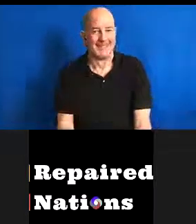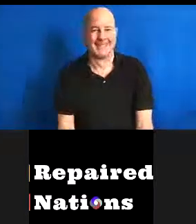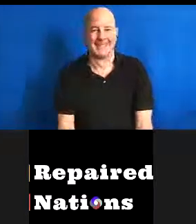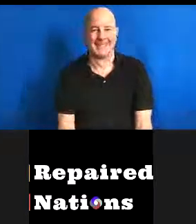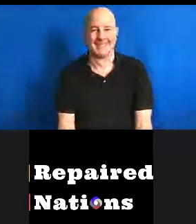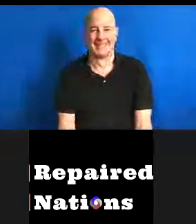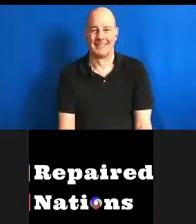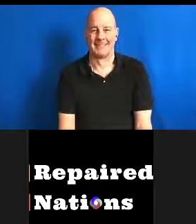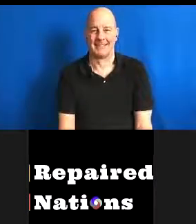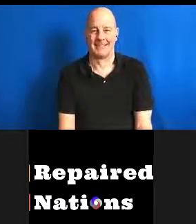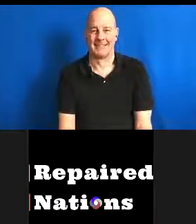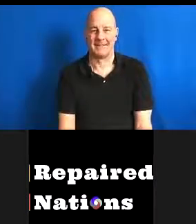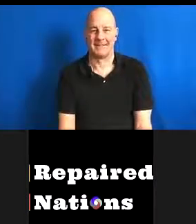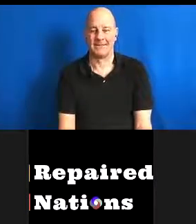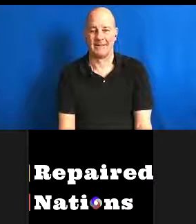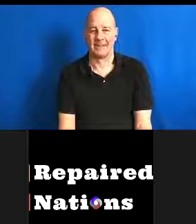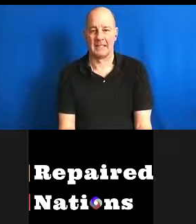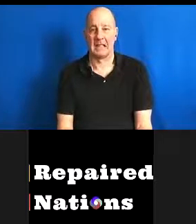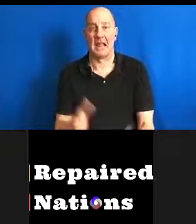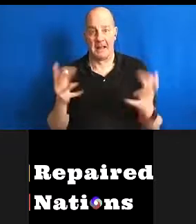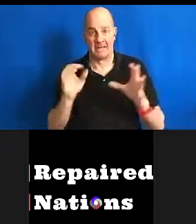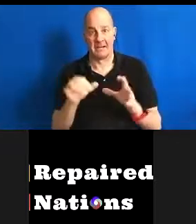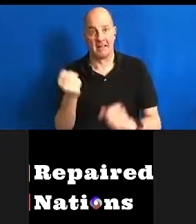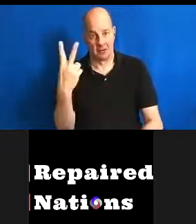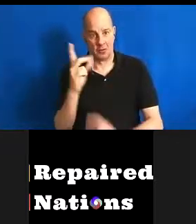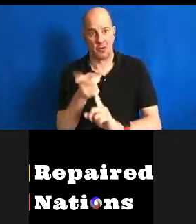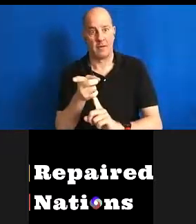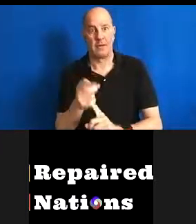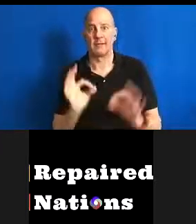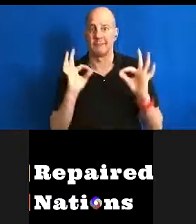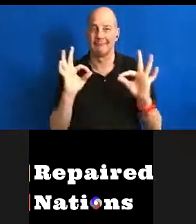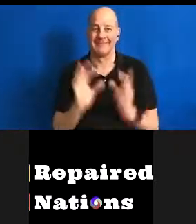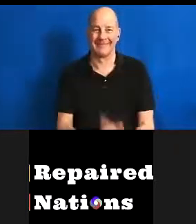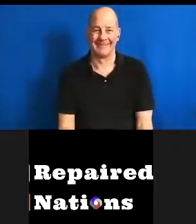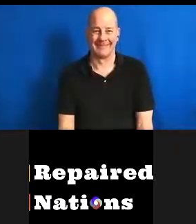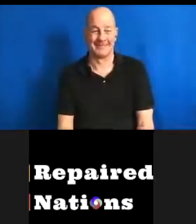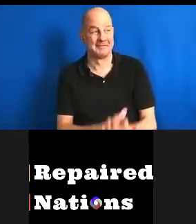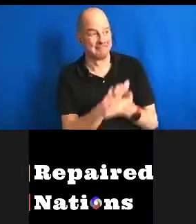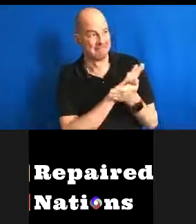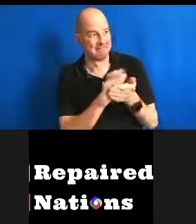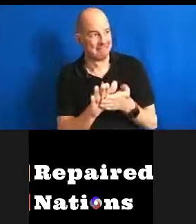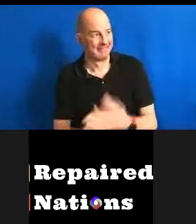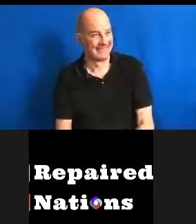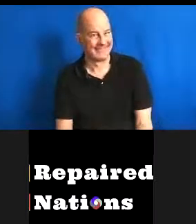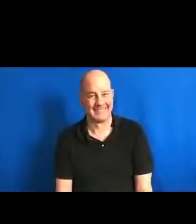And I surprisingly got through that in like 12 minutes. Nice. Thank you very much.